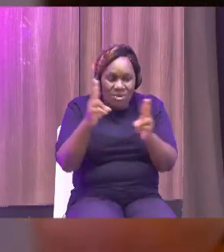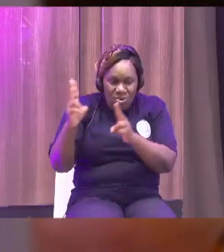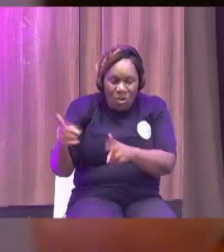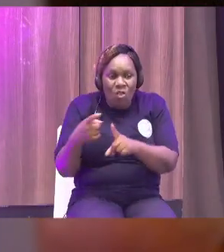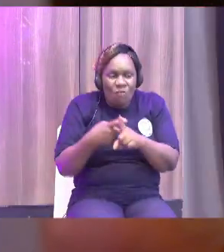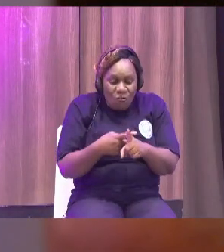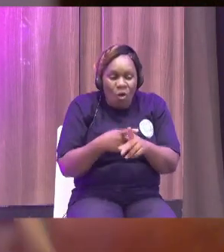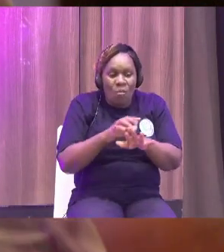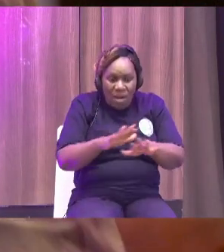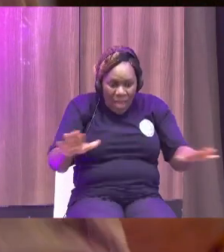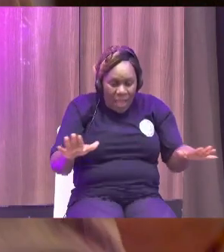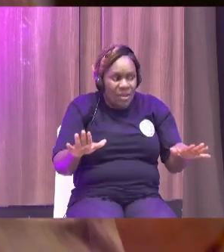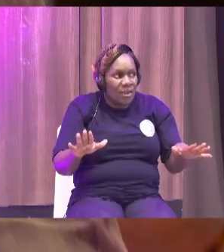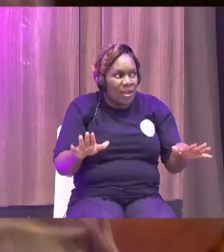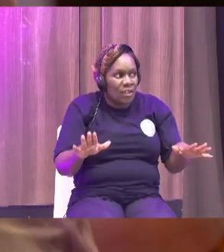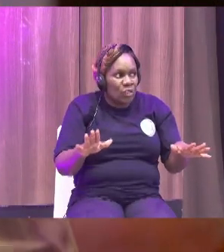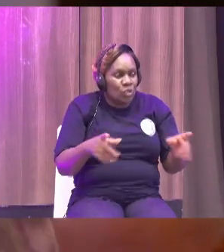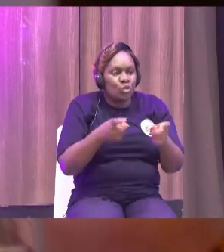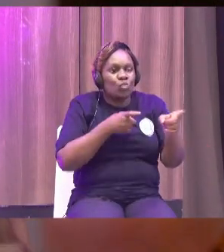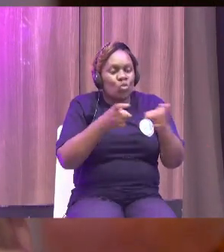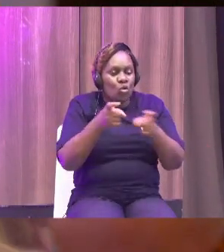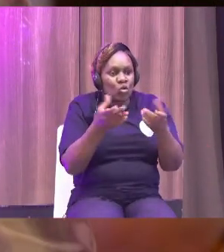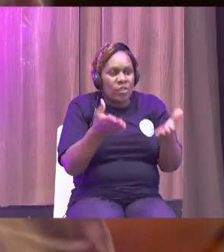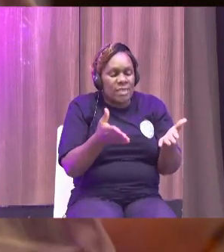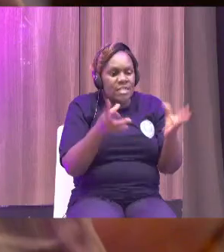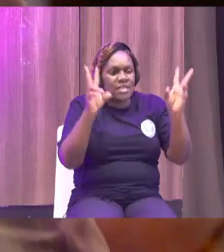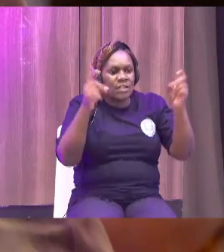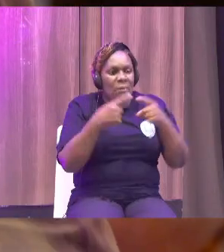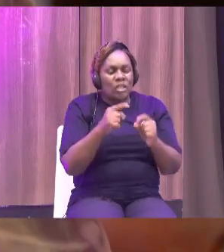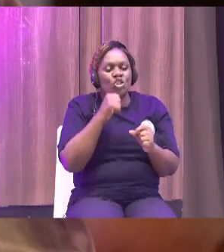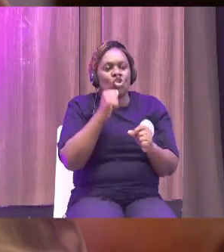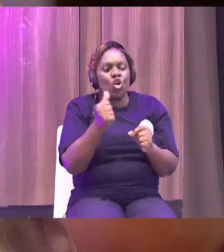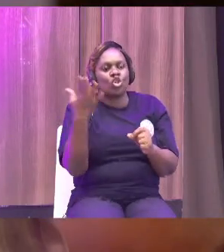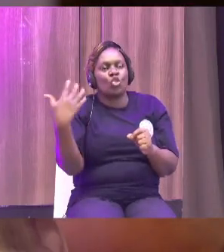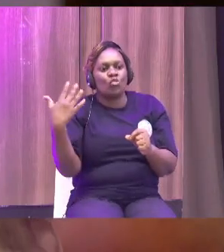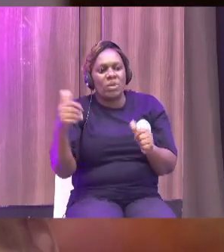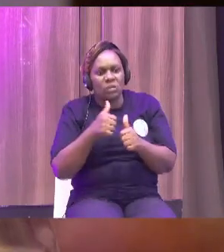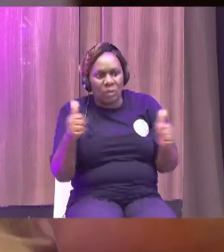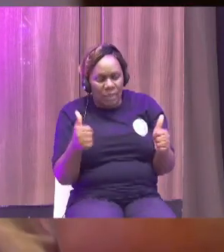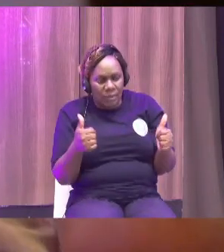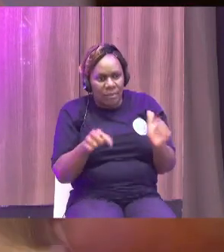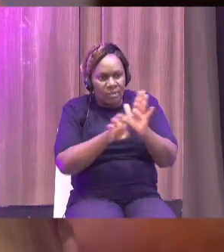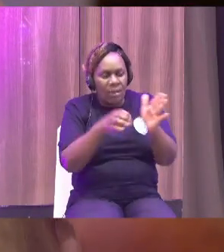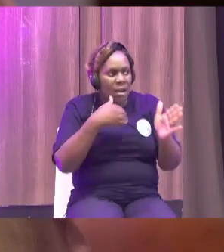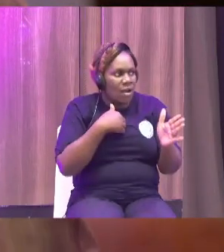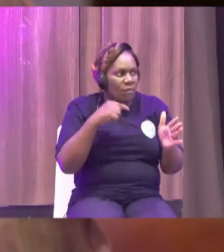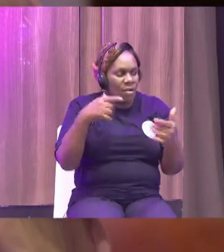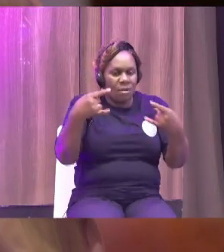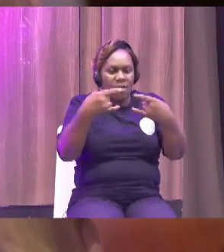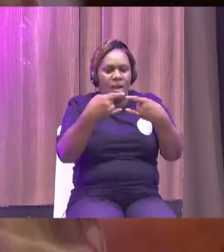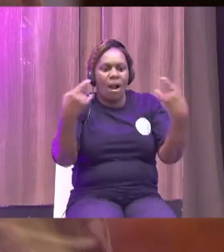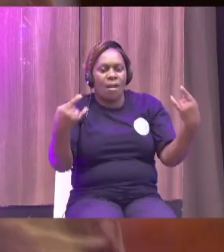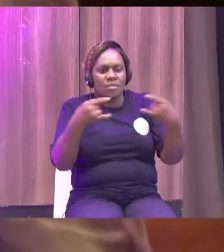from the field and the likes to combat some of these things, but might not be well documented, like we have gaps in data from